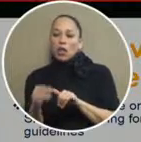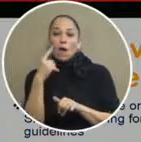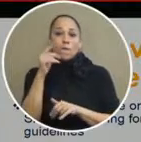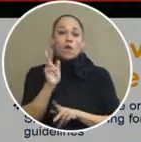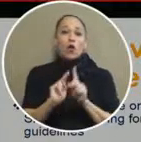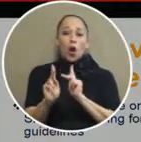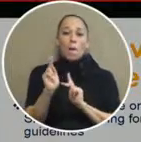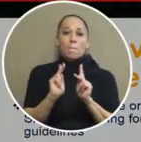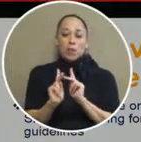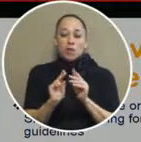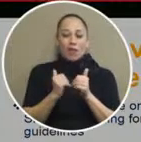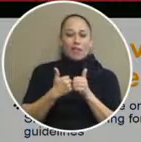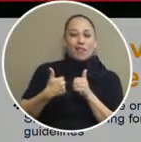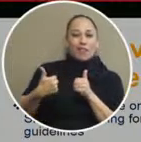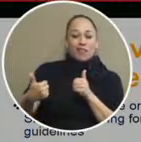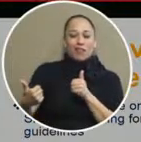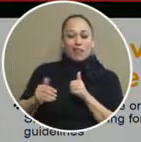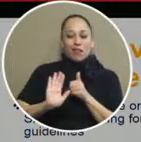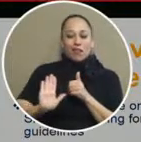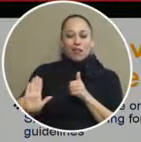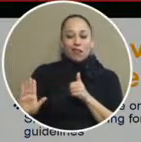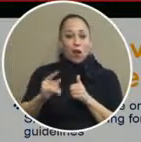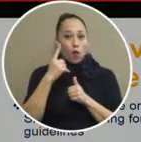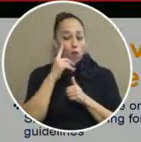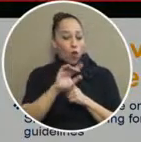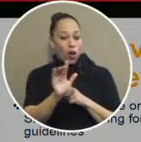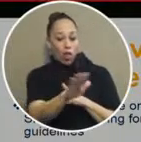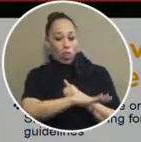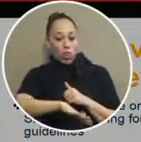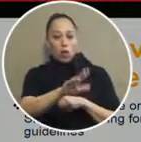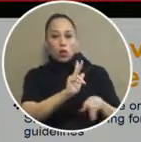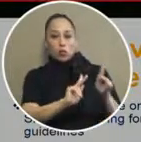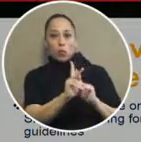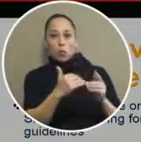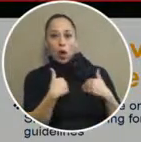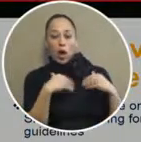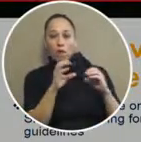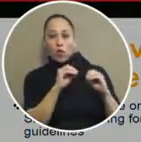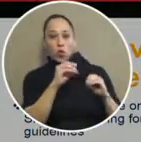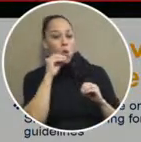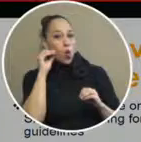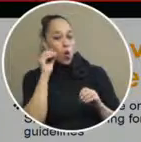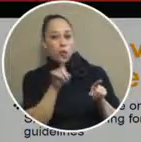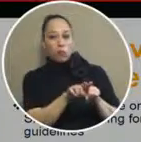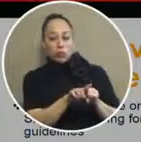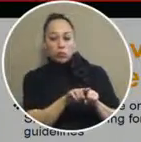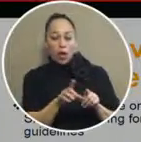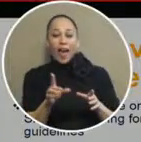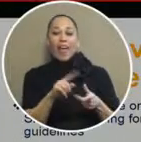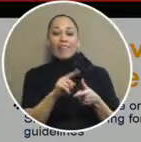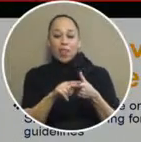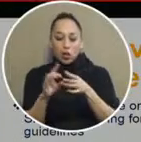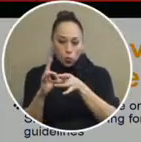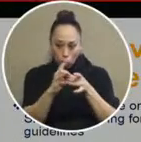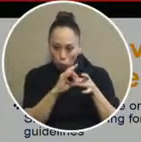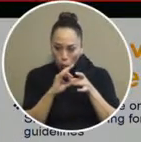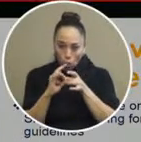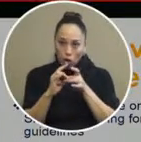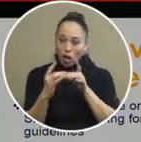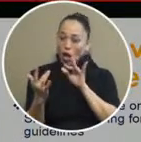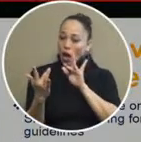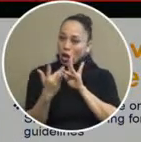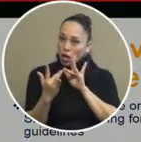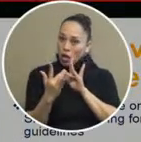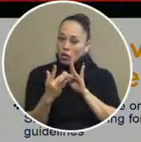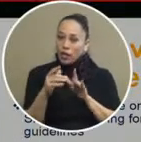individuals away from the broader homeless population. We immediately coordinate and contact